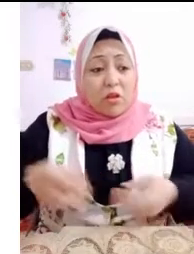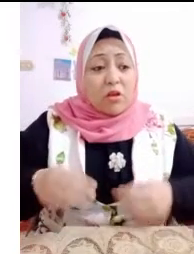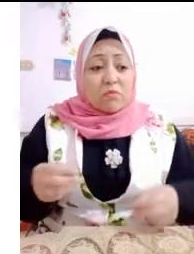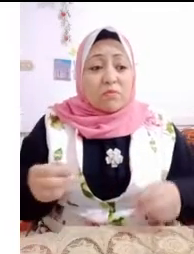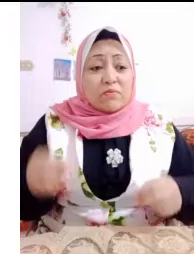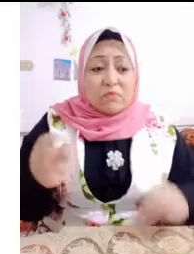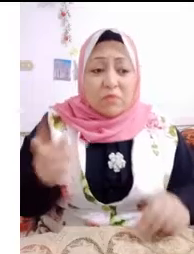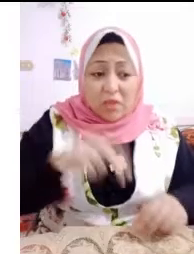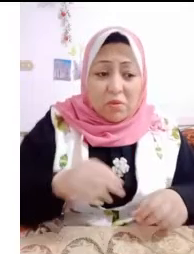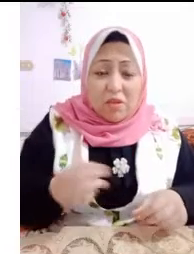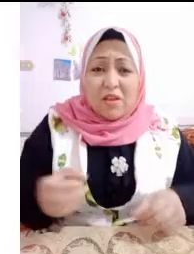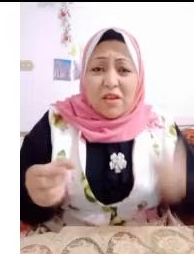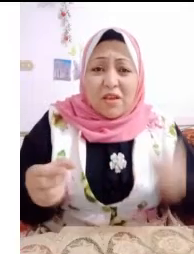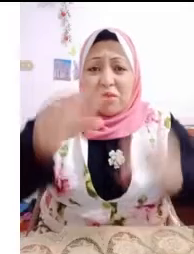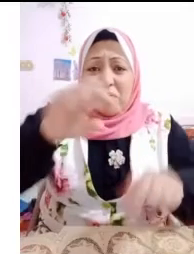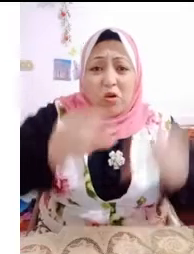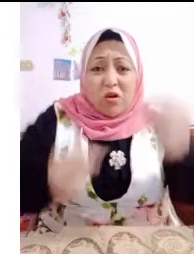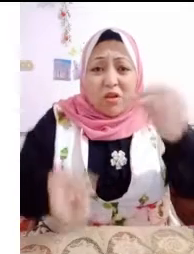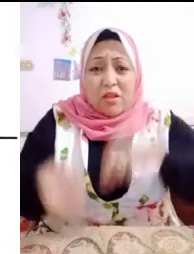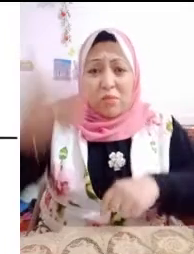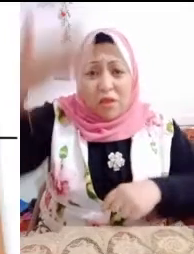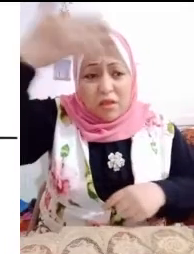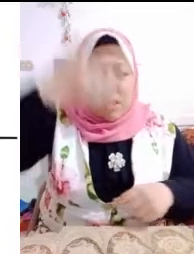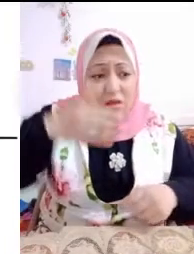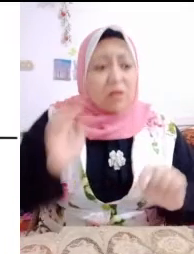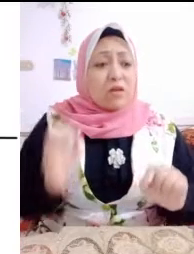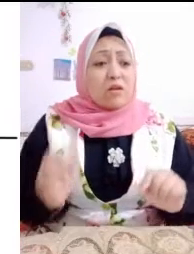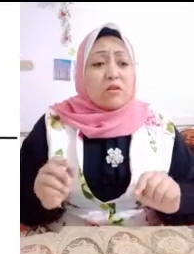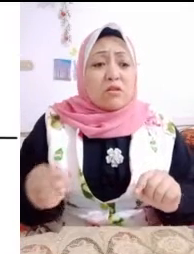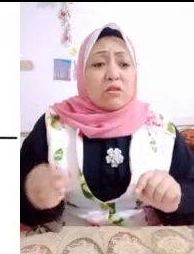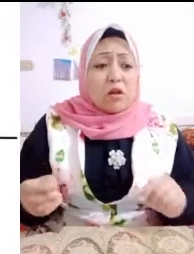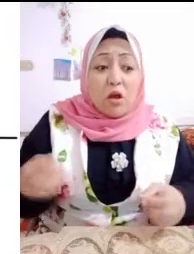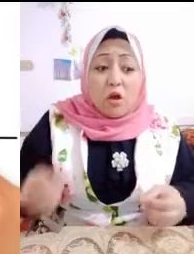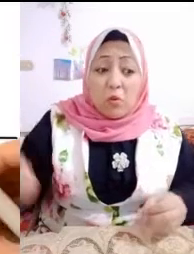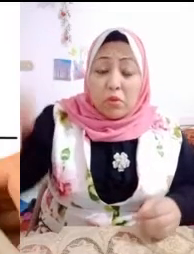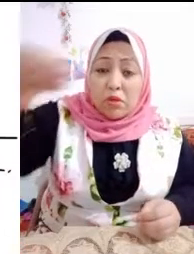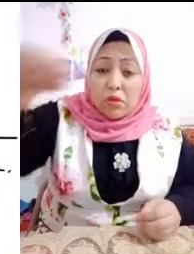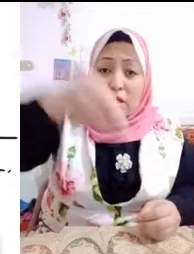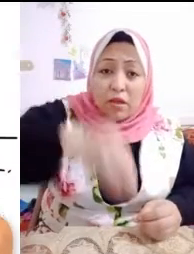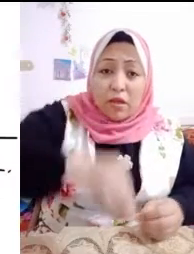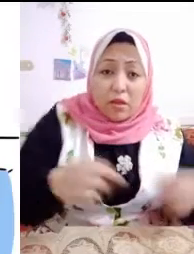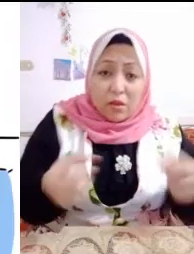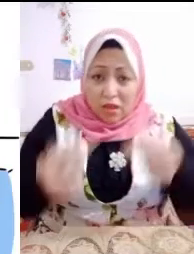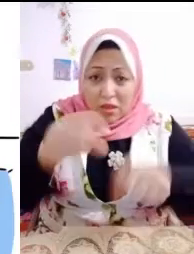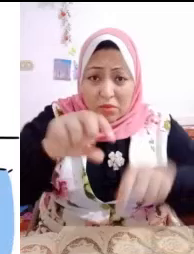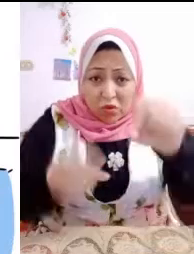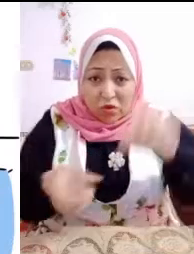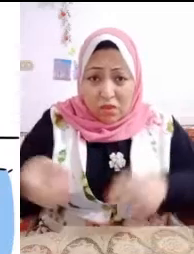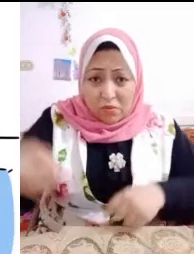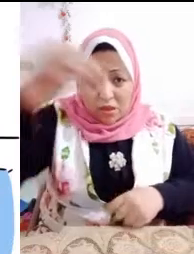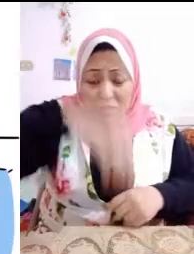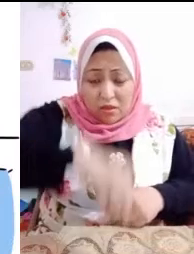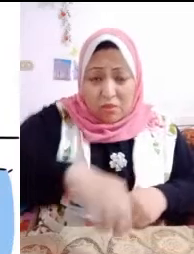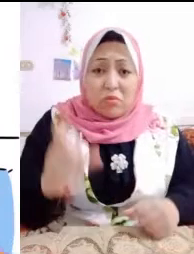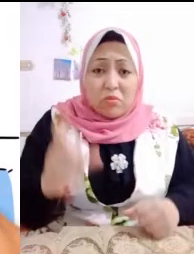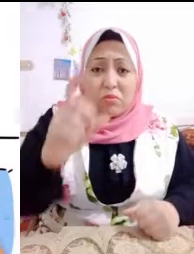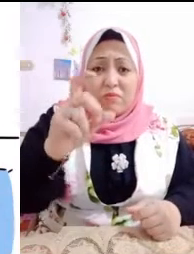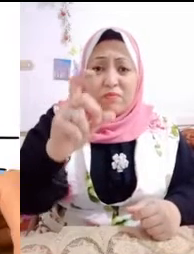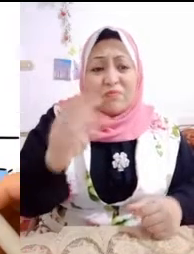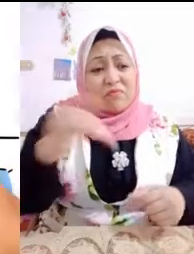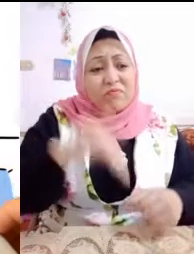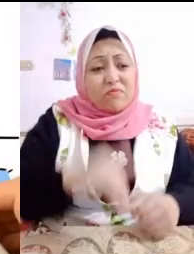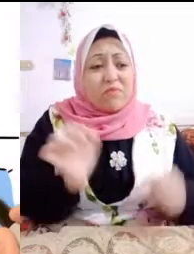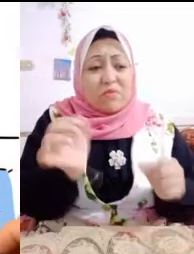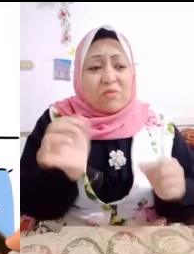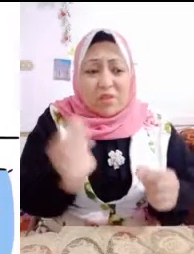also absorb harmful chemicals from their surroundings. These chemicals may then end up in the food chain in the following way.